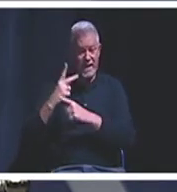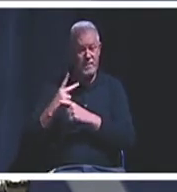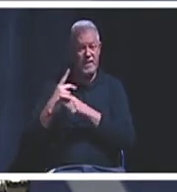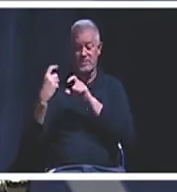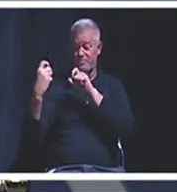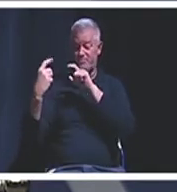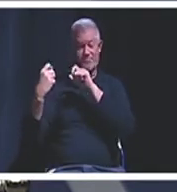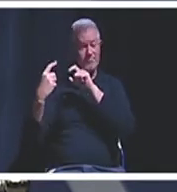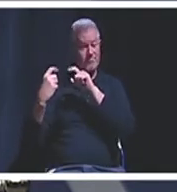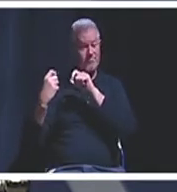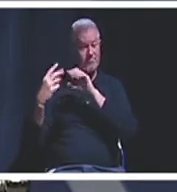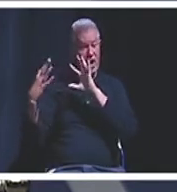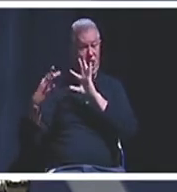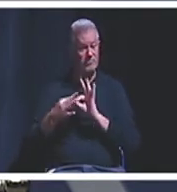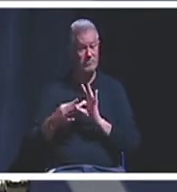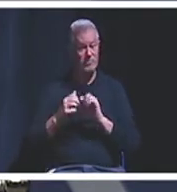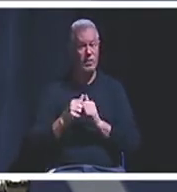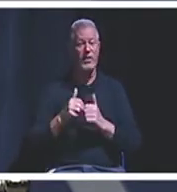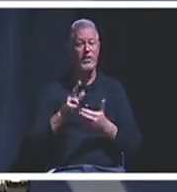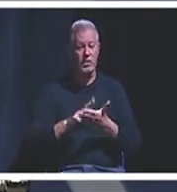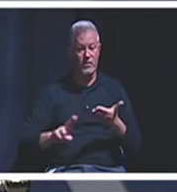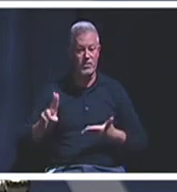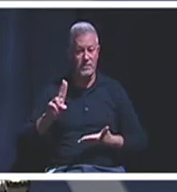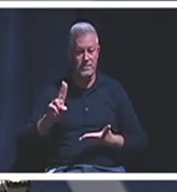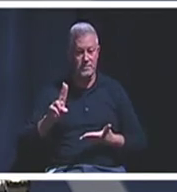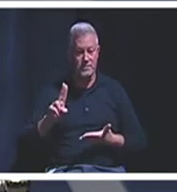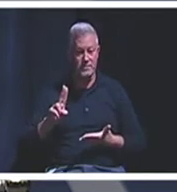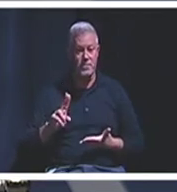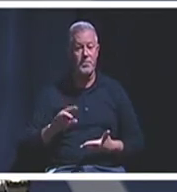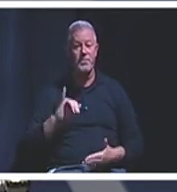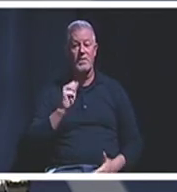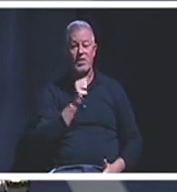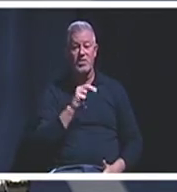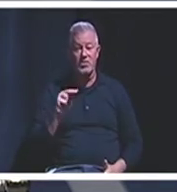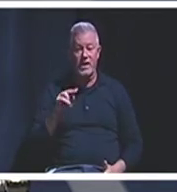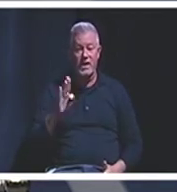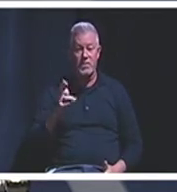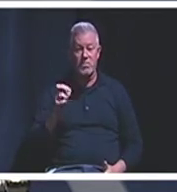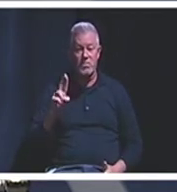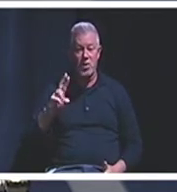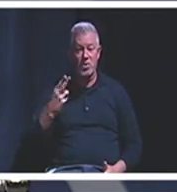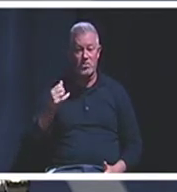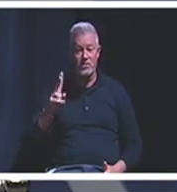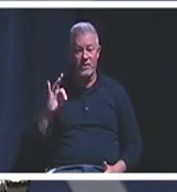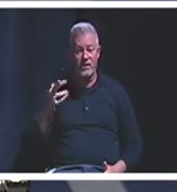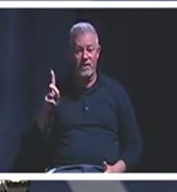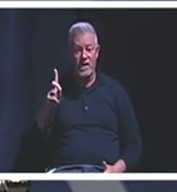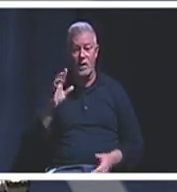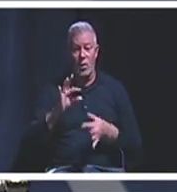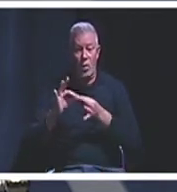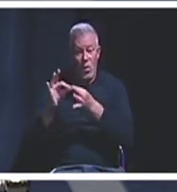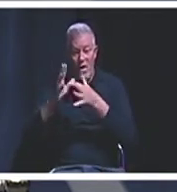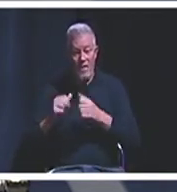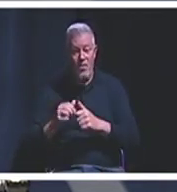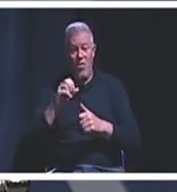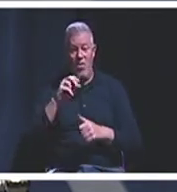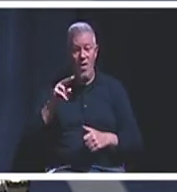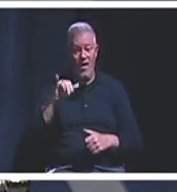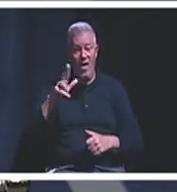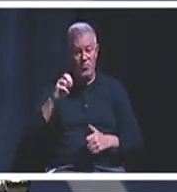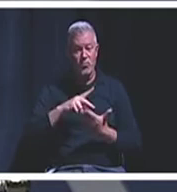connected with the university. Thank you, Jen Birchfield, our coordinator for the online